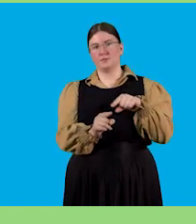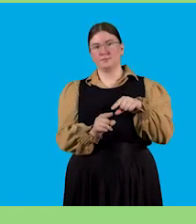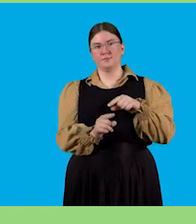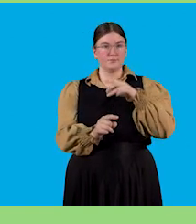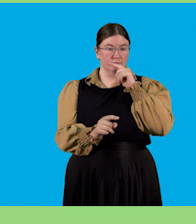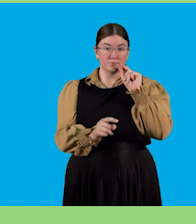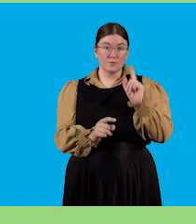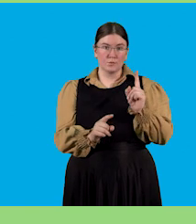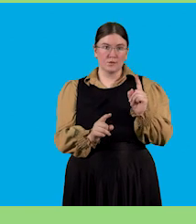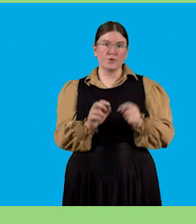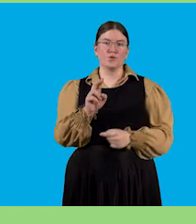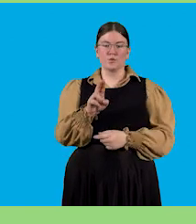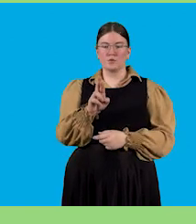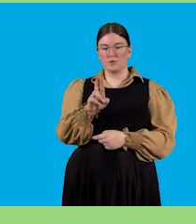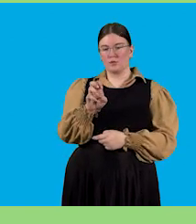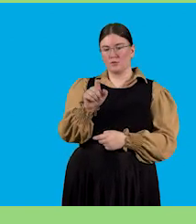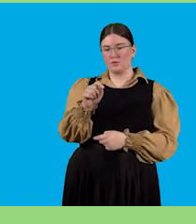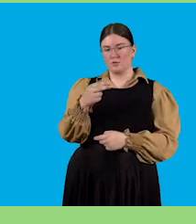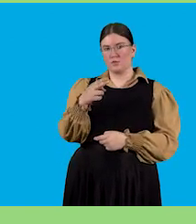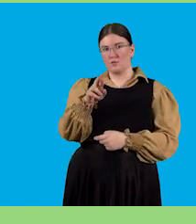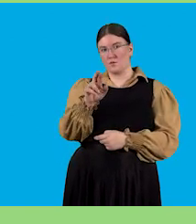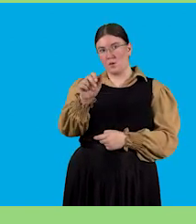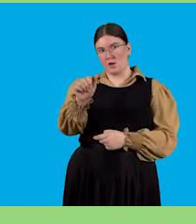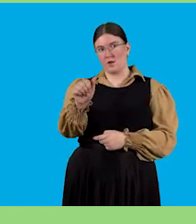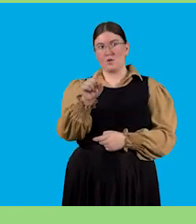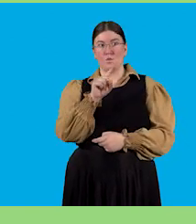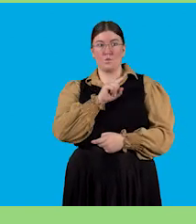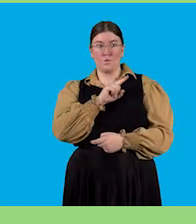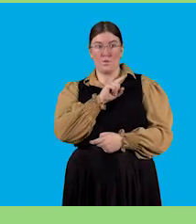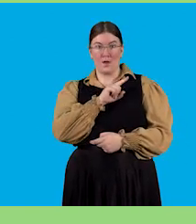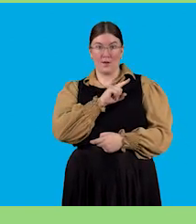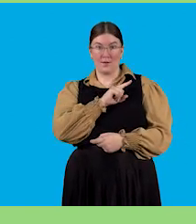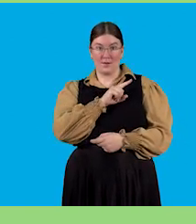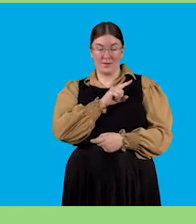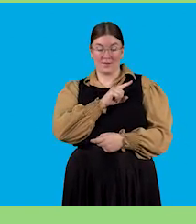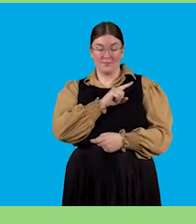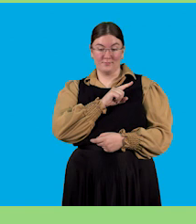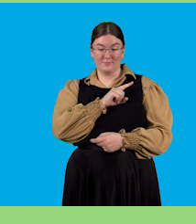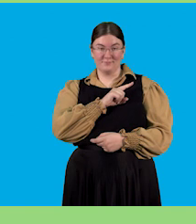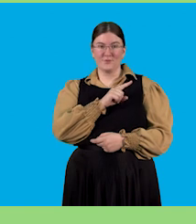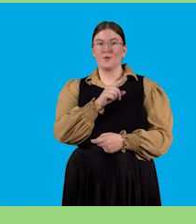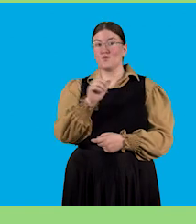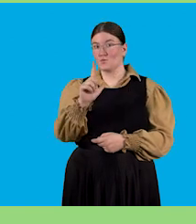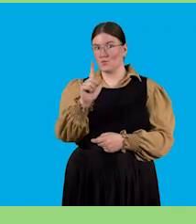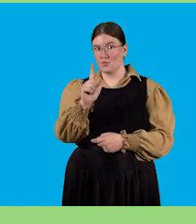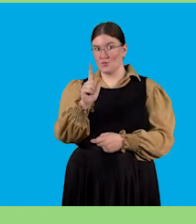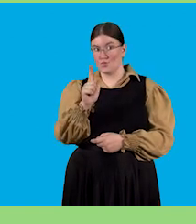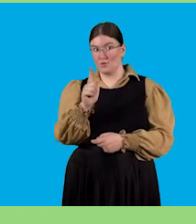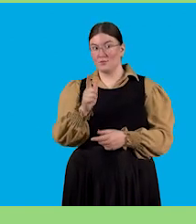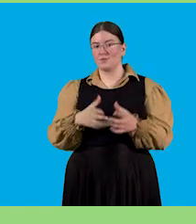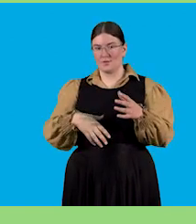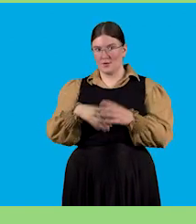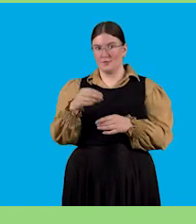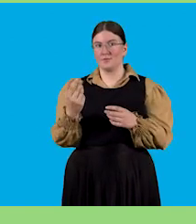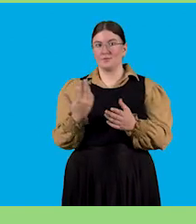penis. We know that is a urethra because this urethra excretes urine